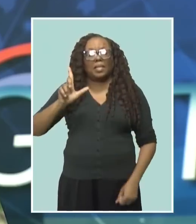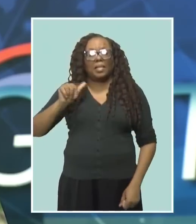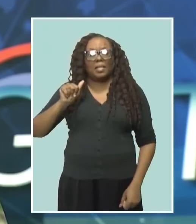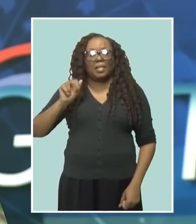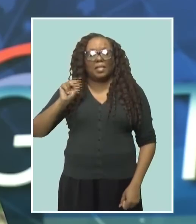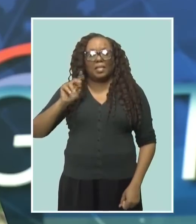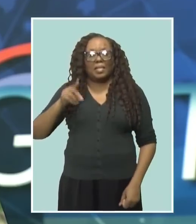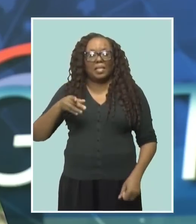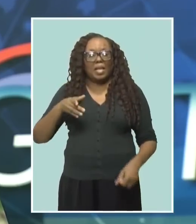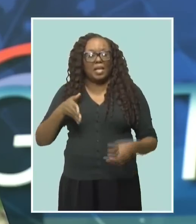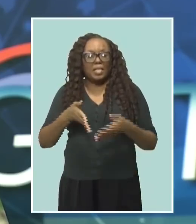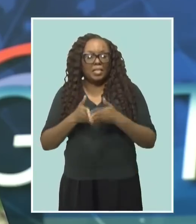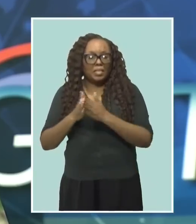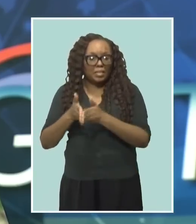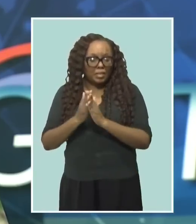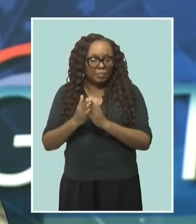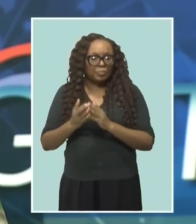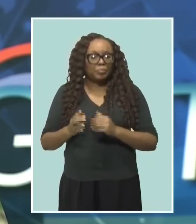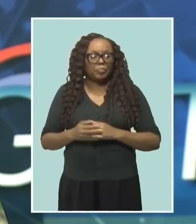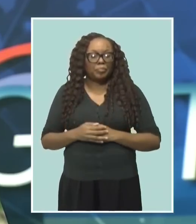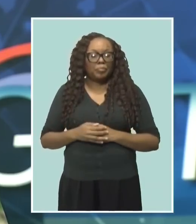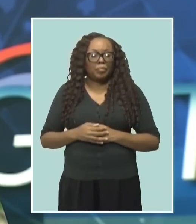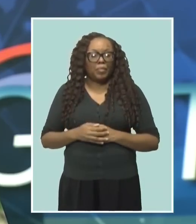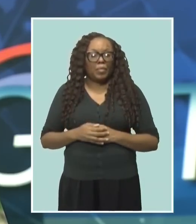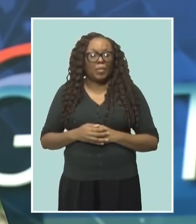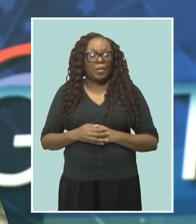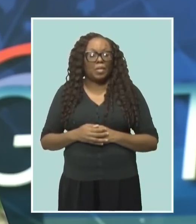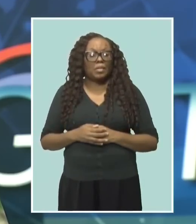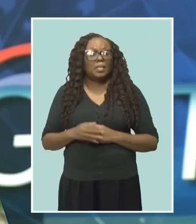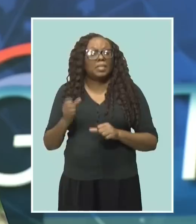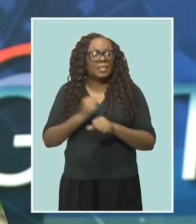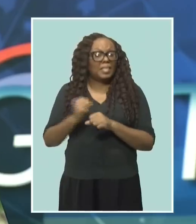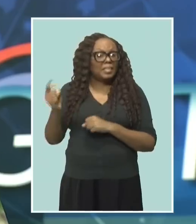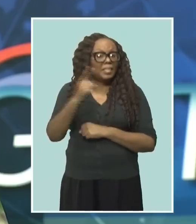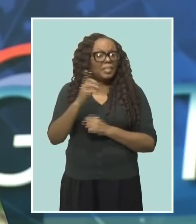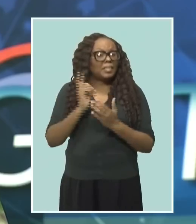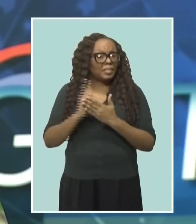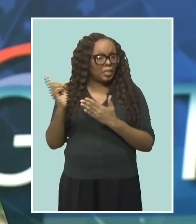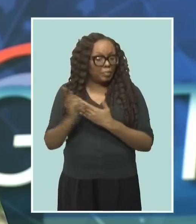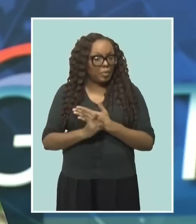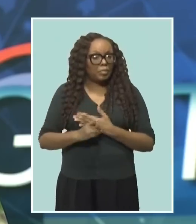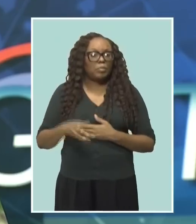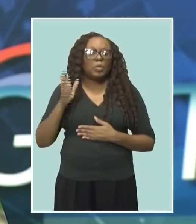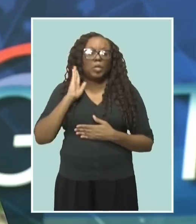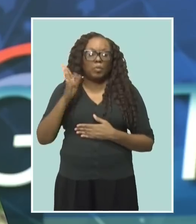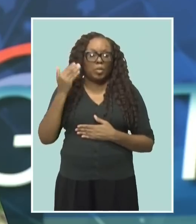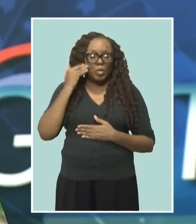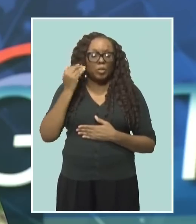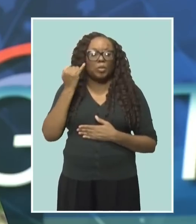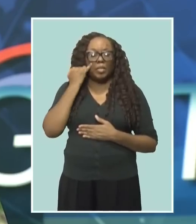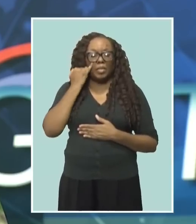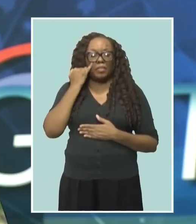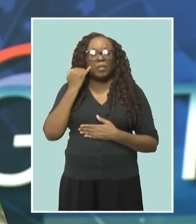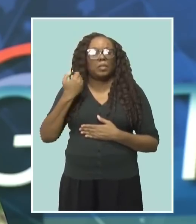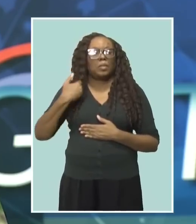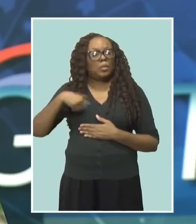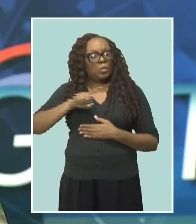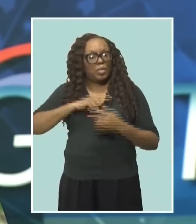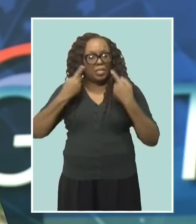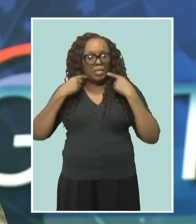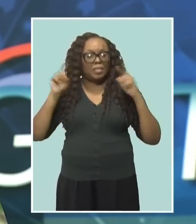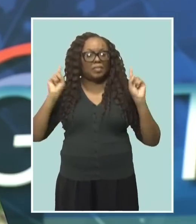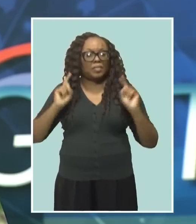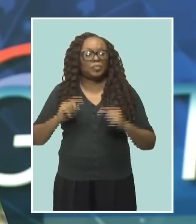2003 convention list. By December 2025, Barbados will learn whether these nominations have been